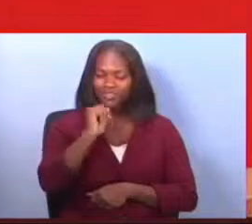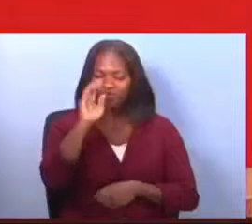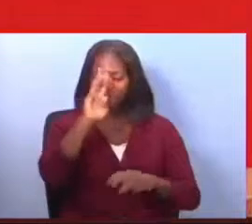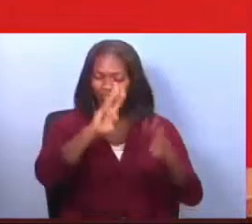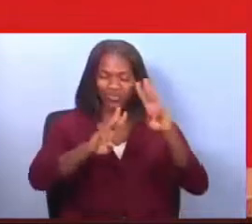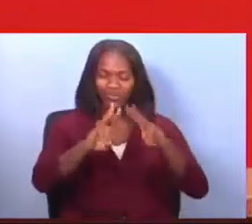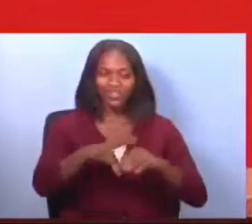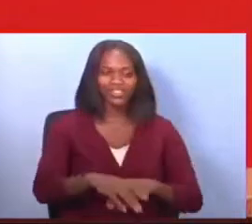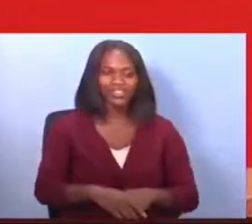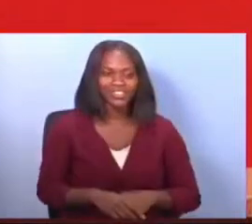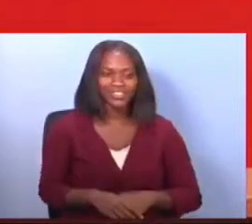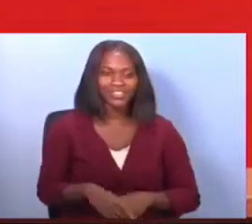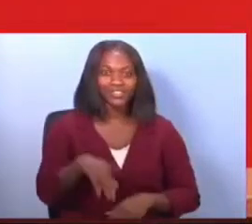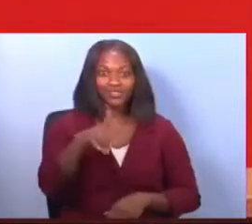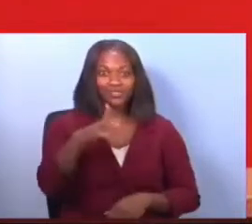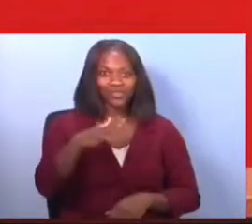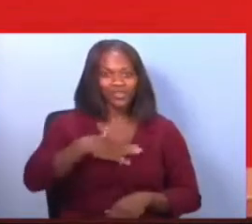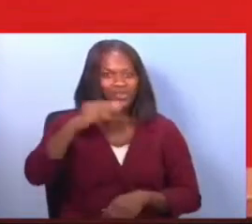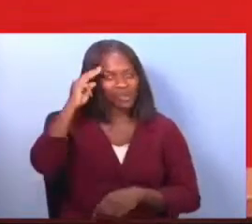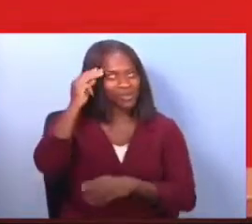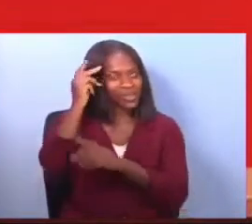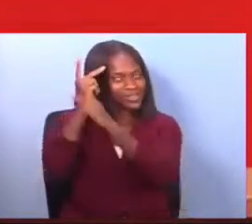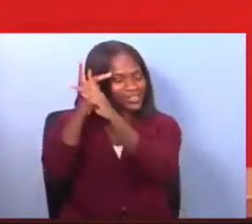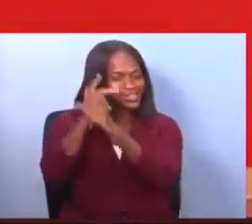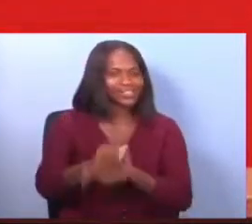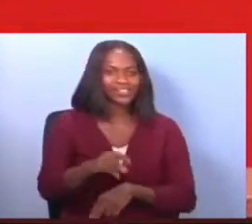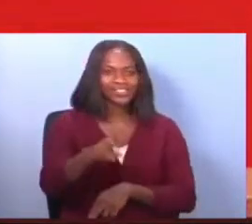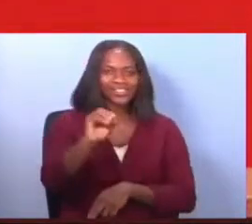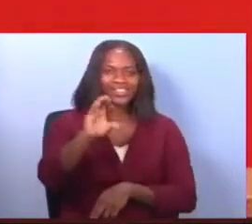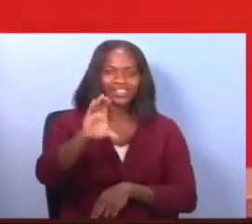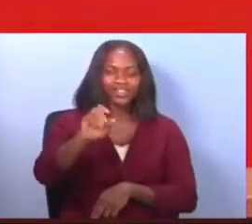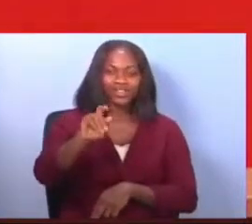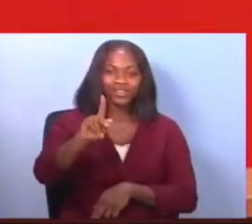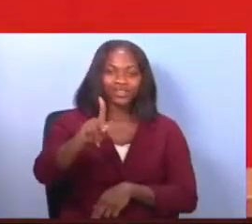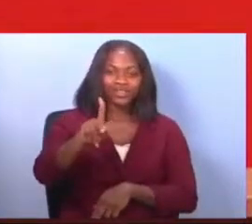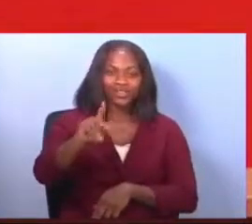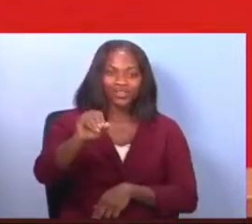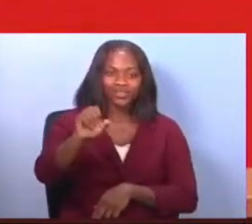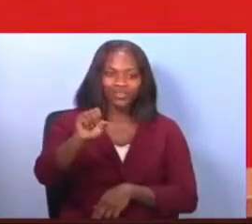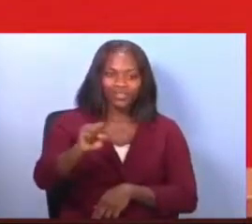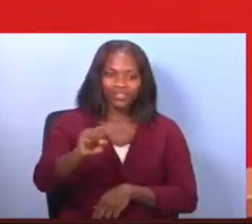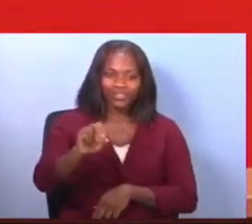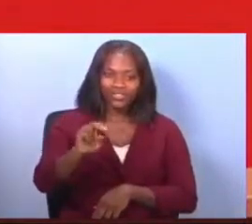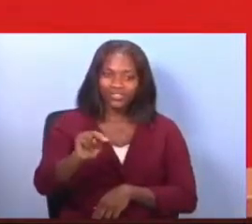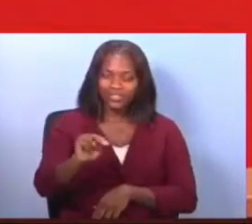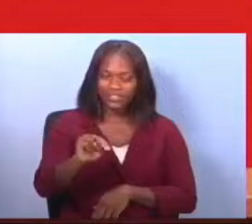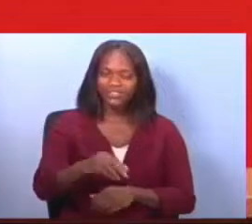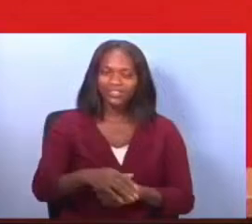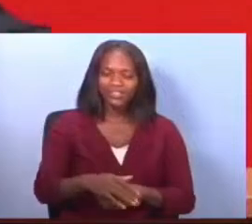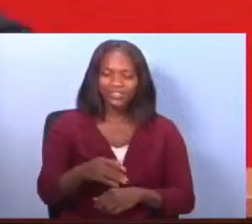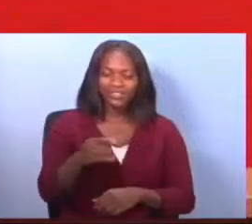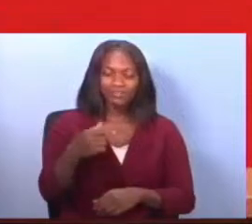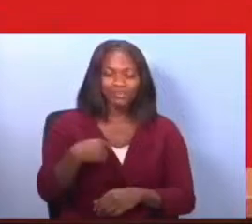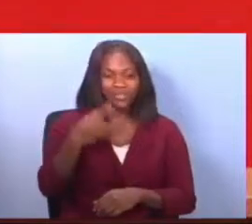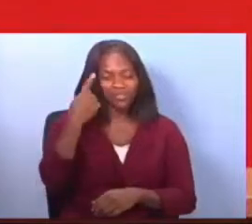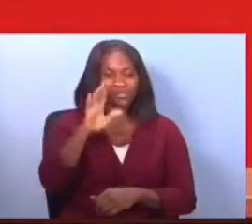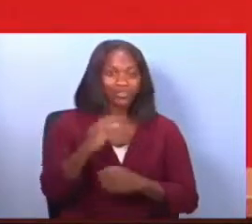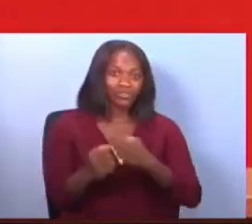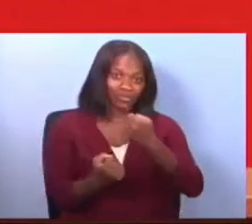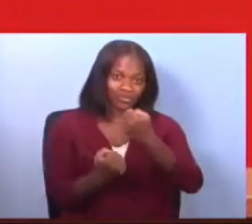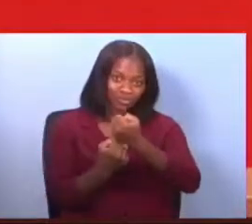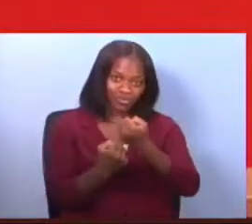You are in my mind. Roxanne Dafamako, I'm all for you. Thank